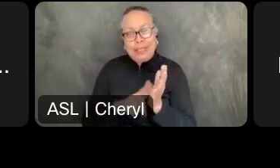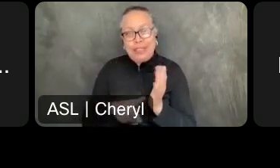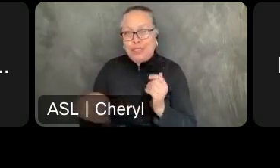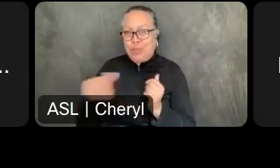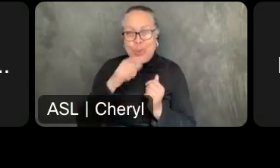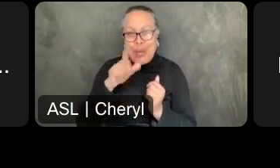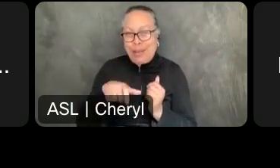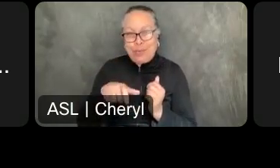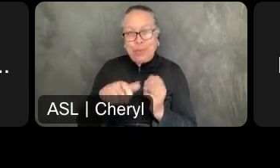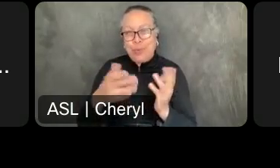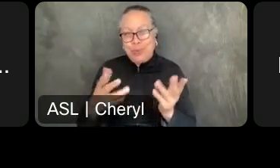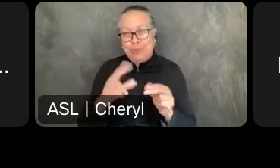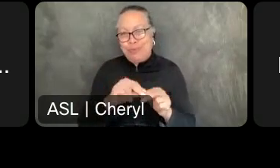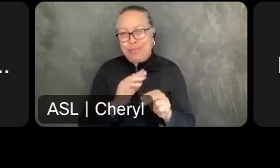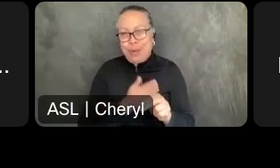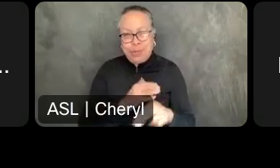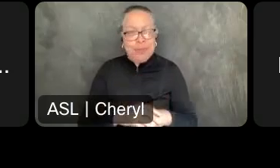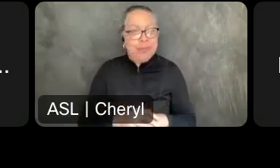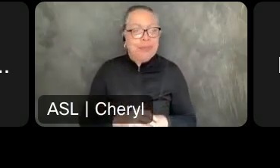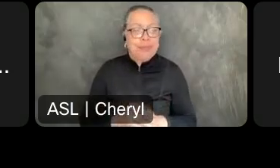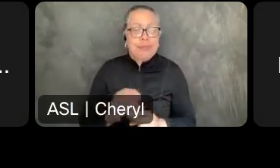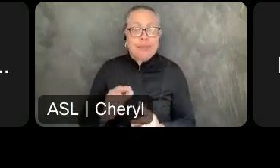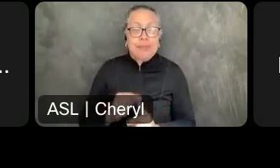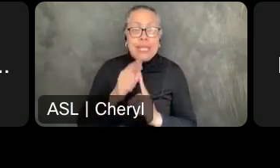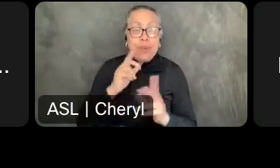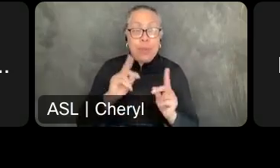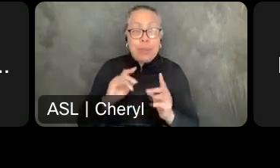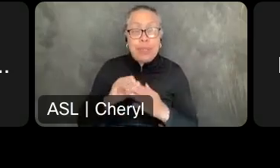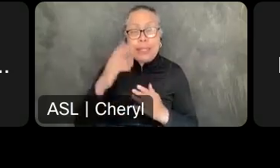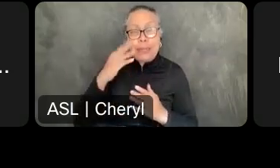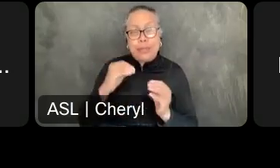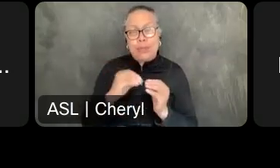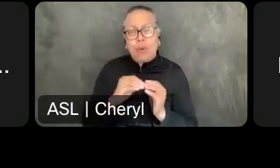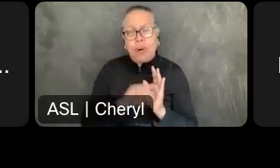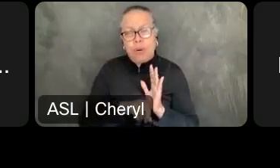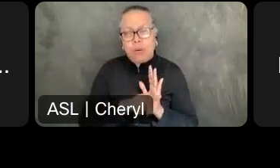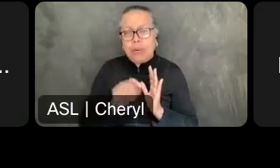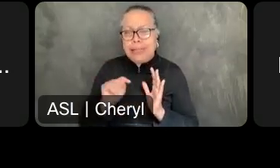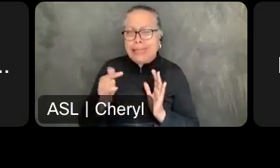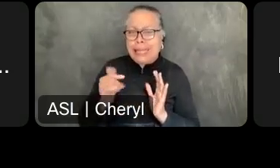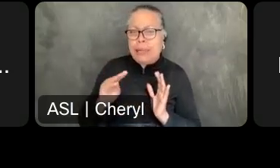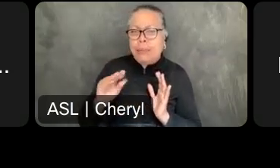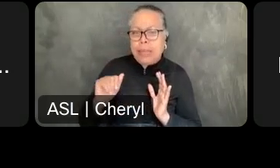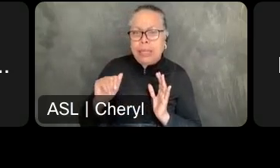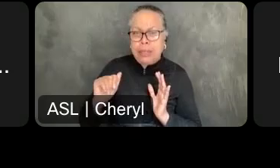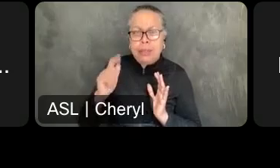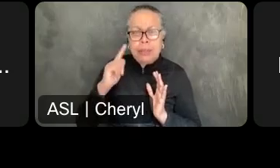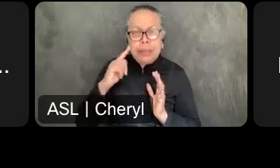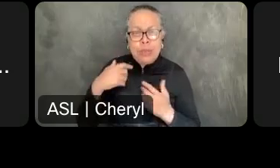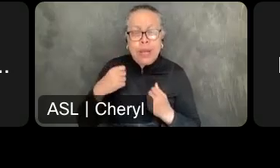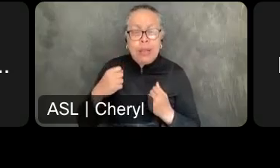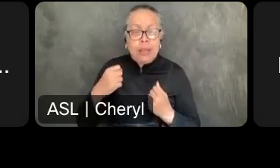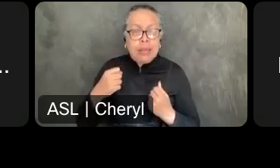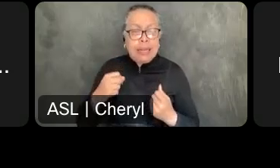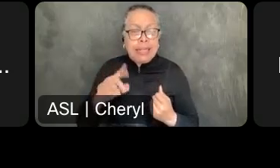to. Specifically for people experiencing more stigmatized mental health conditions like